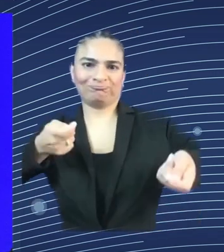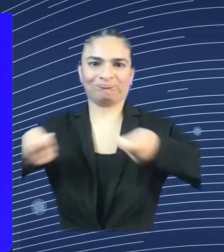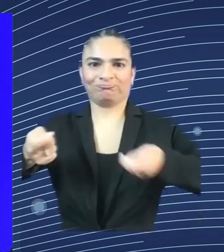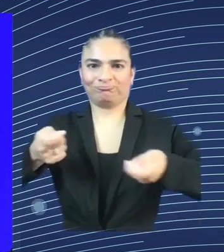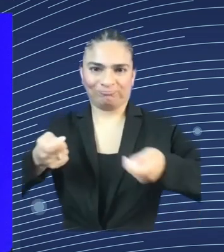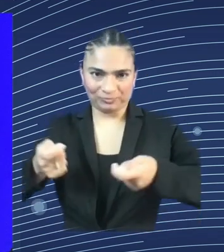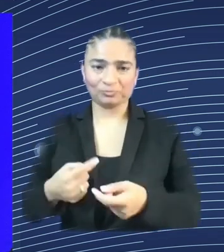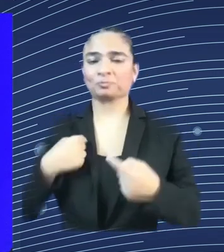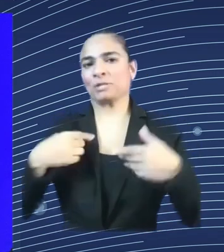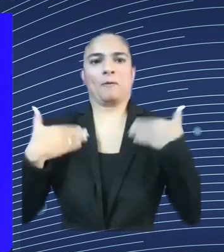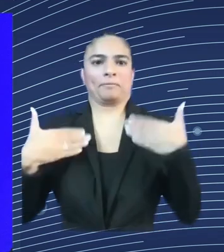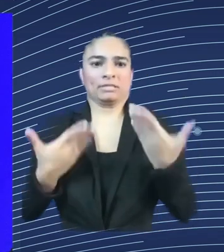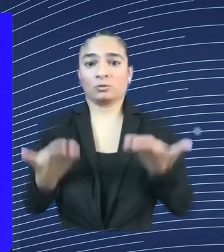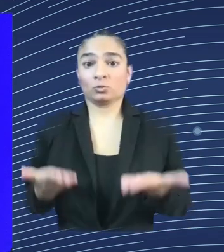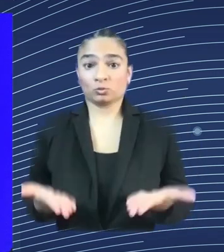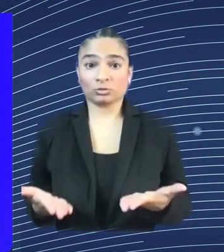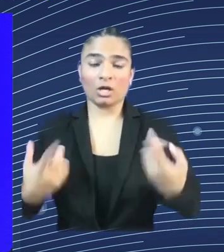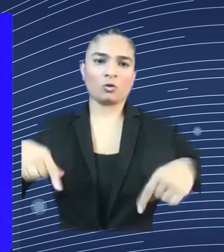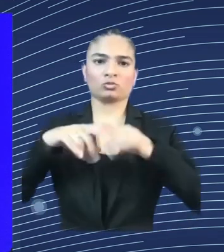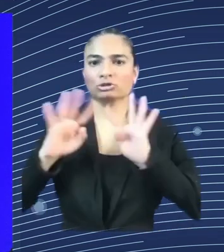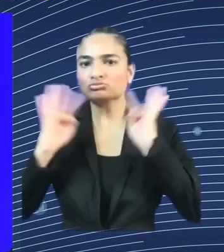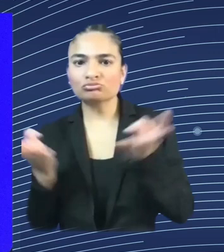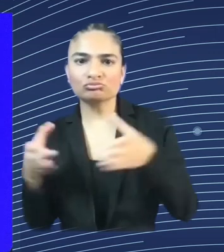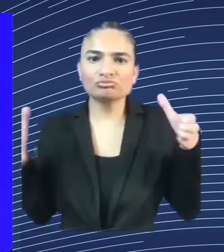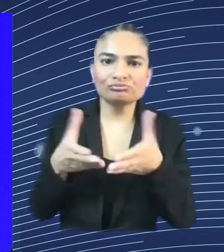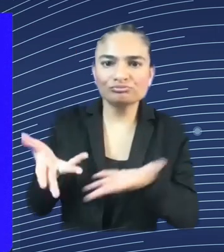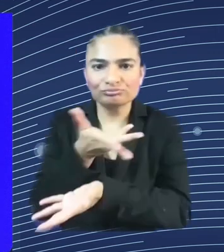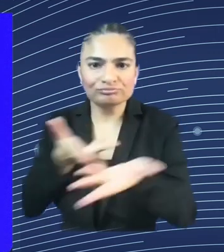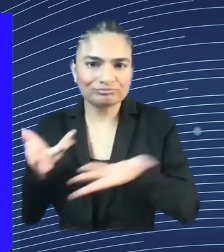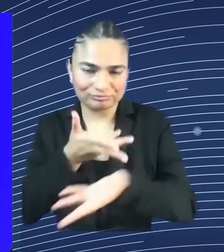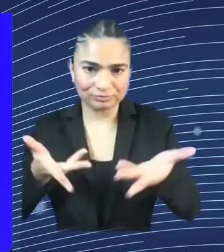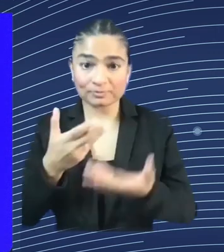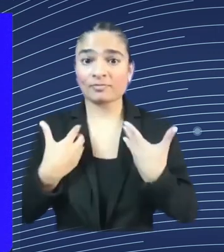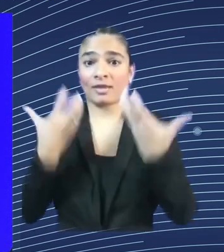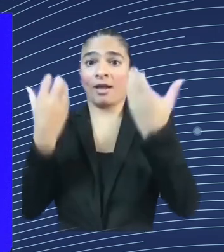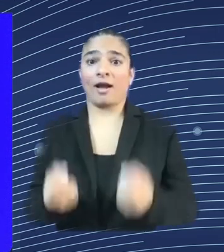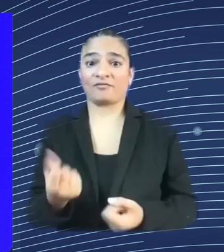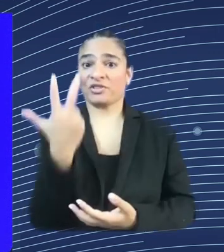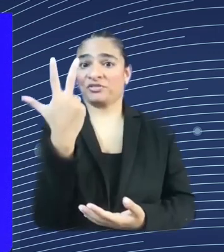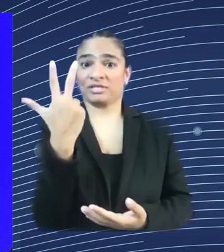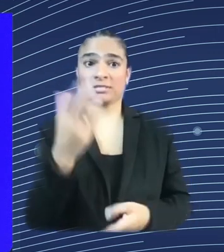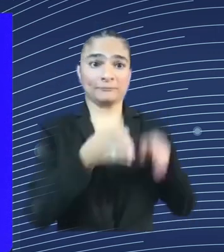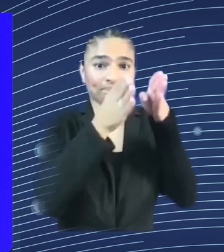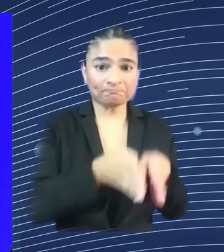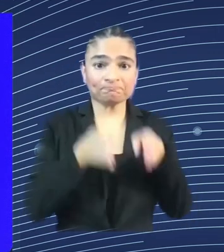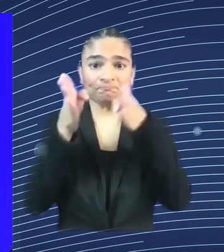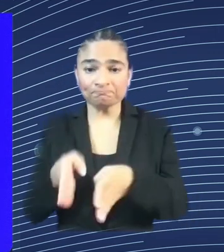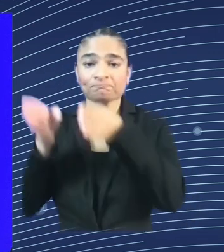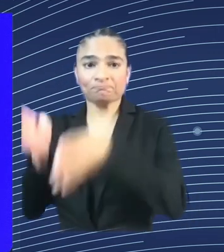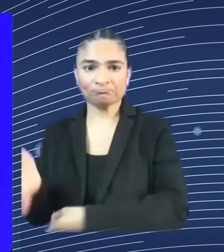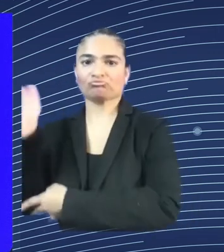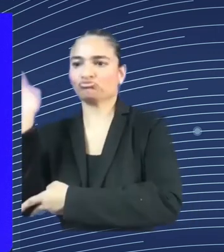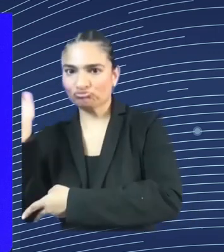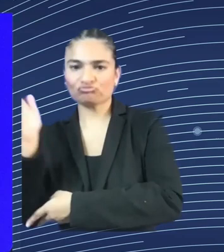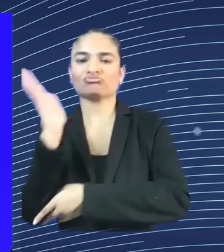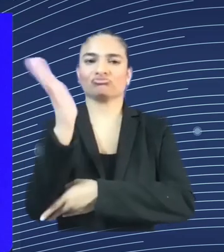a presentation of about 10 minutes. After each presentation, I'll check if there's an informative question